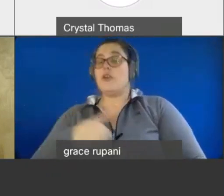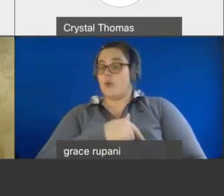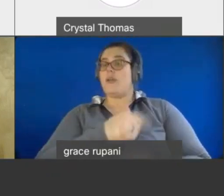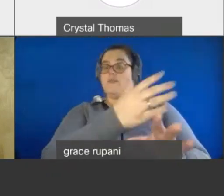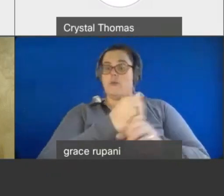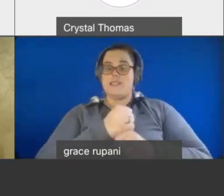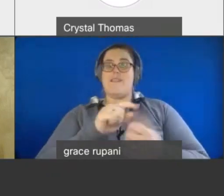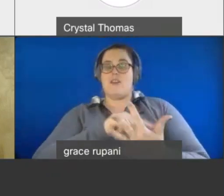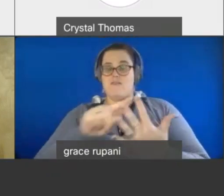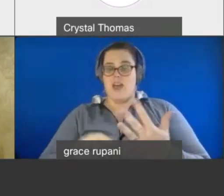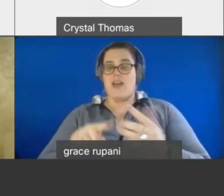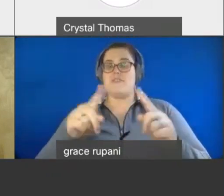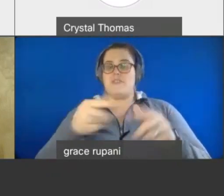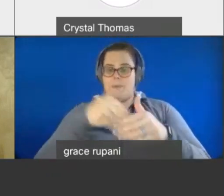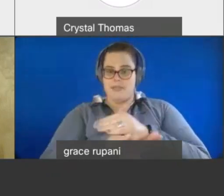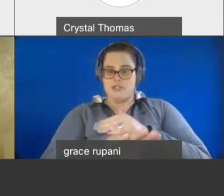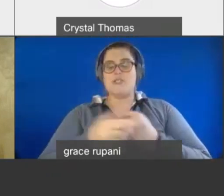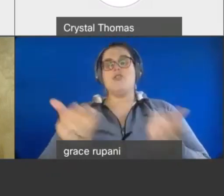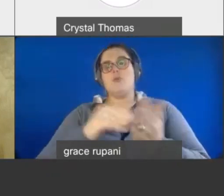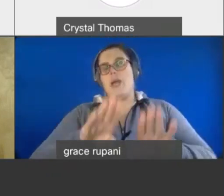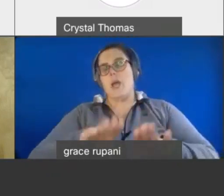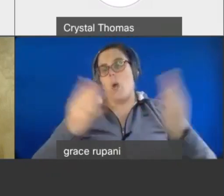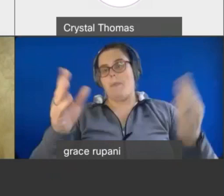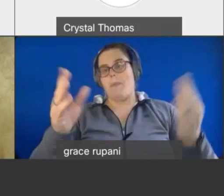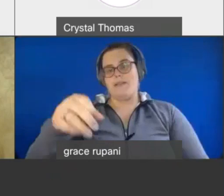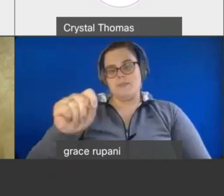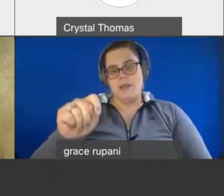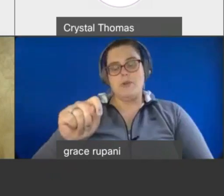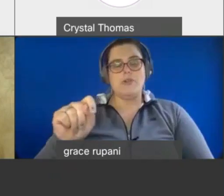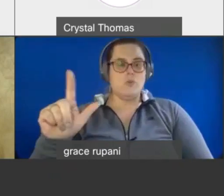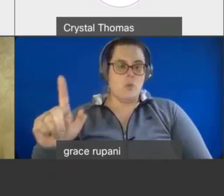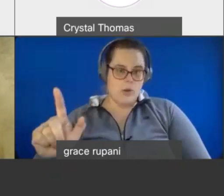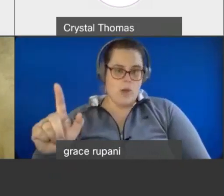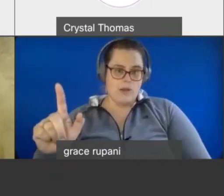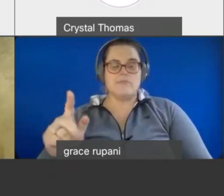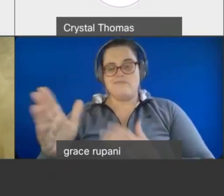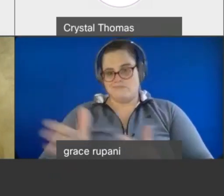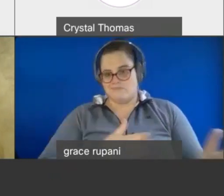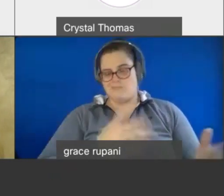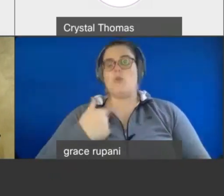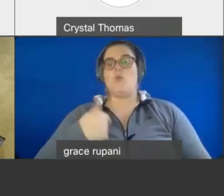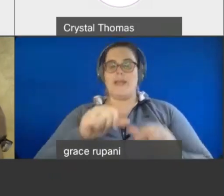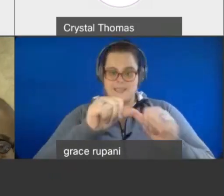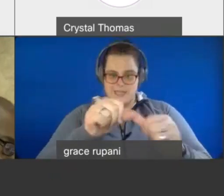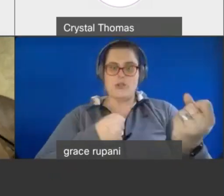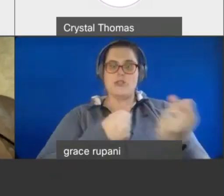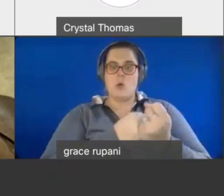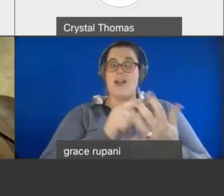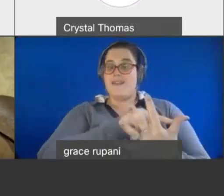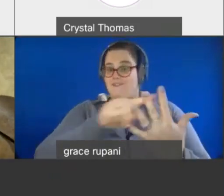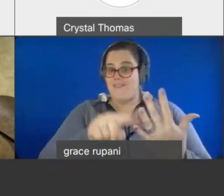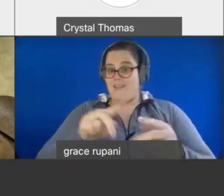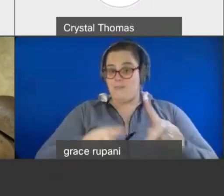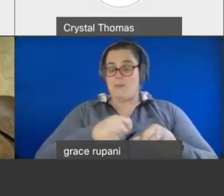since approval of reopening plan on September 21. We continue to support 5 persons in supported employment and companion